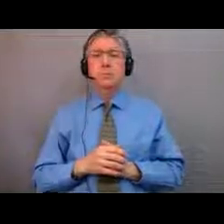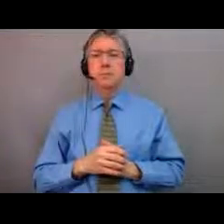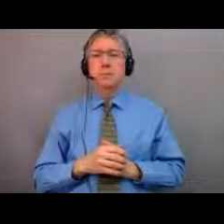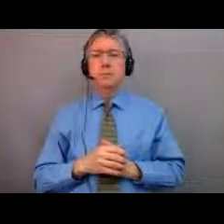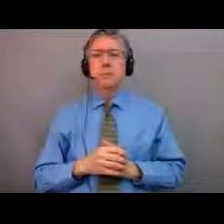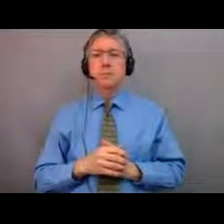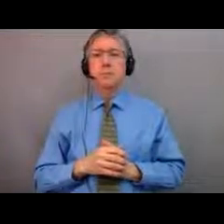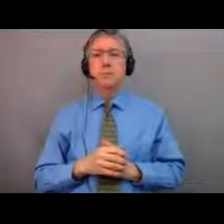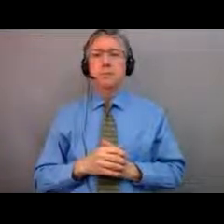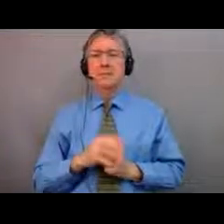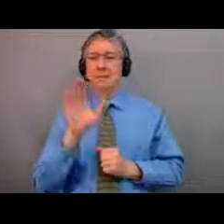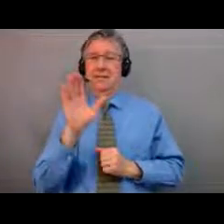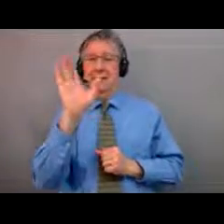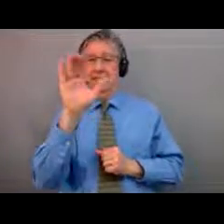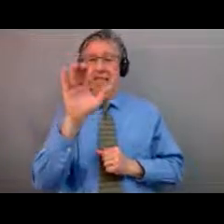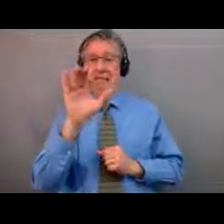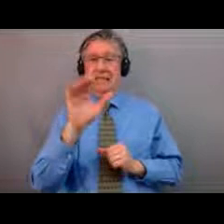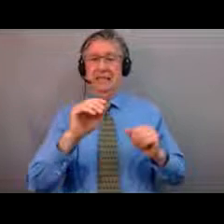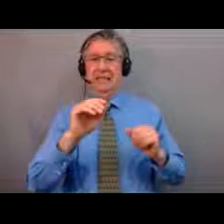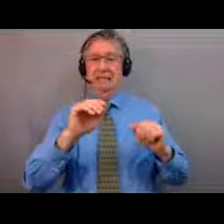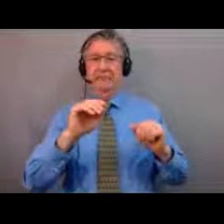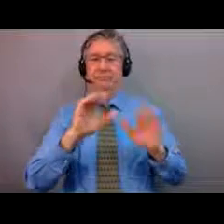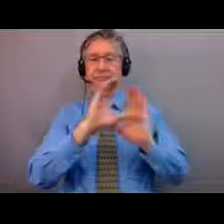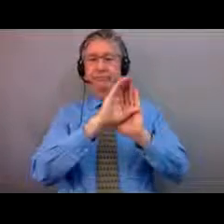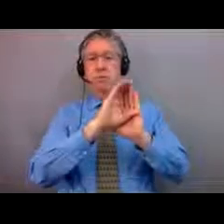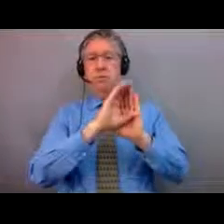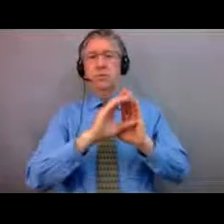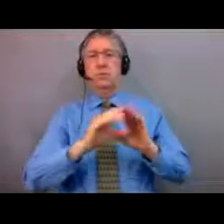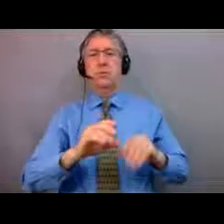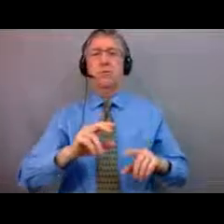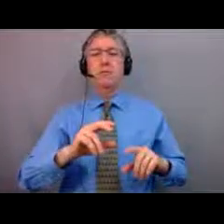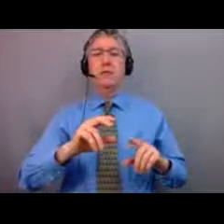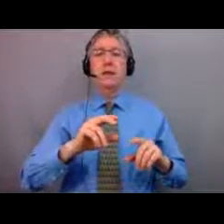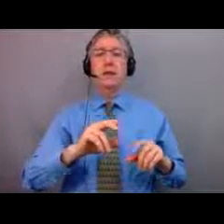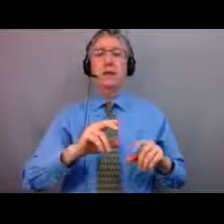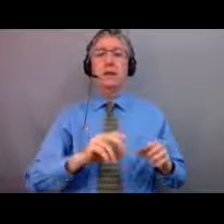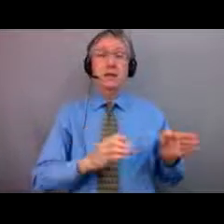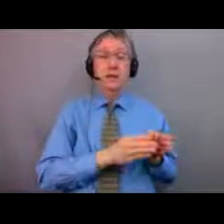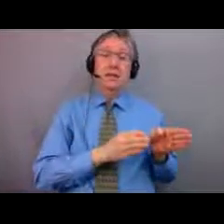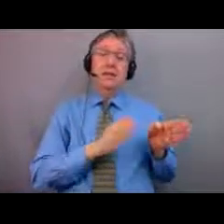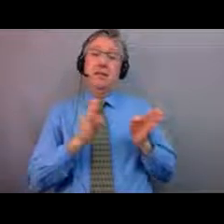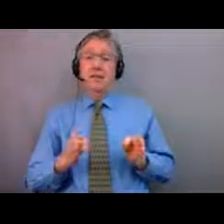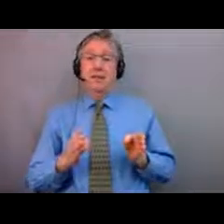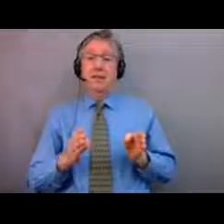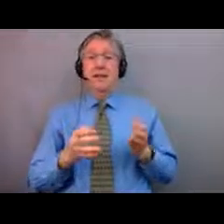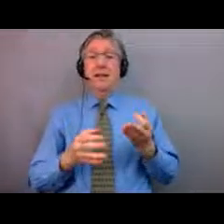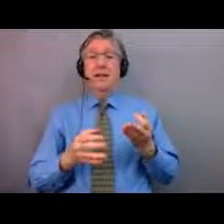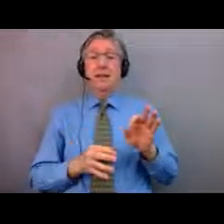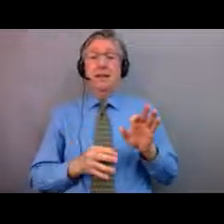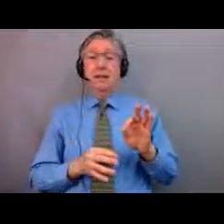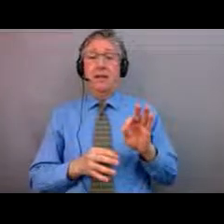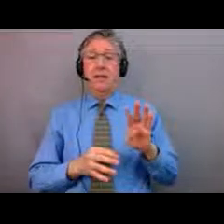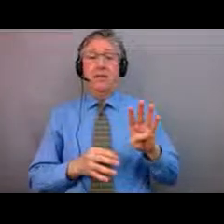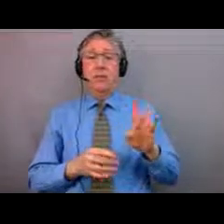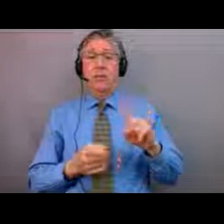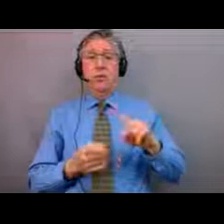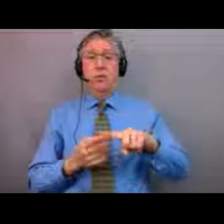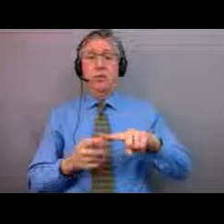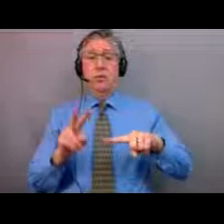And this is the data set now for the second round, developed by this paper from 1994 to